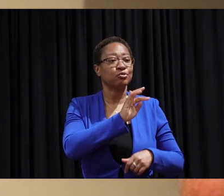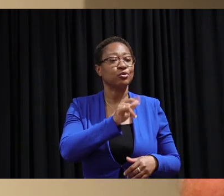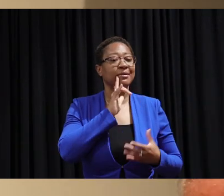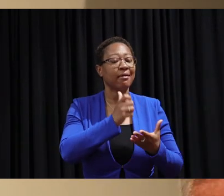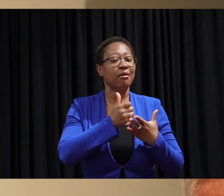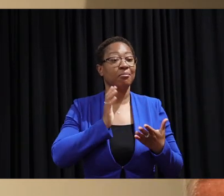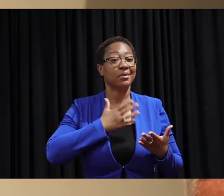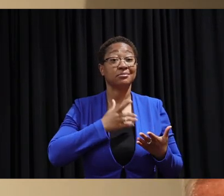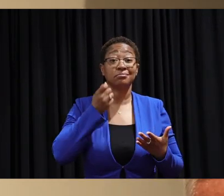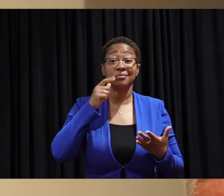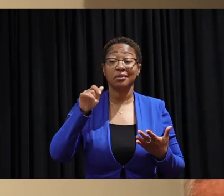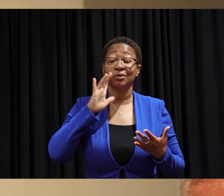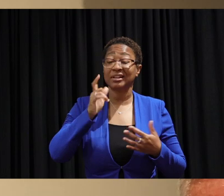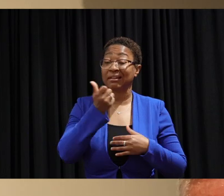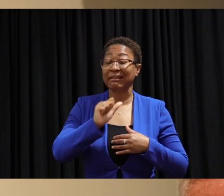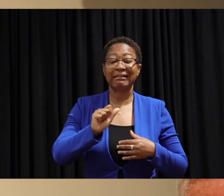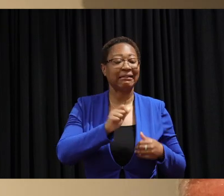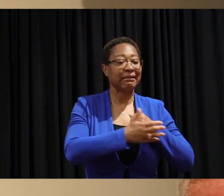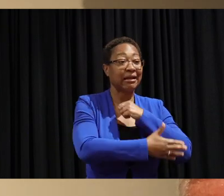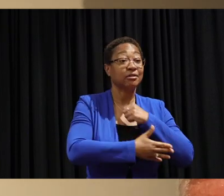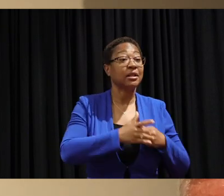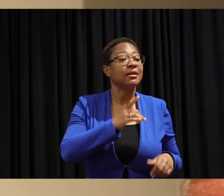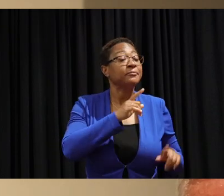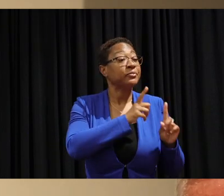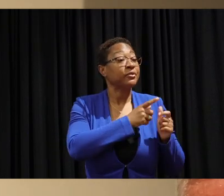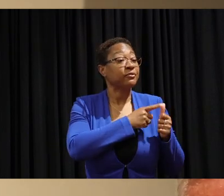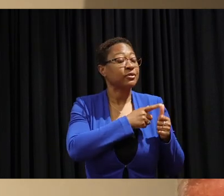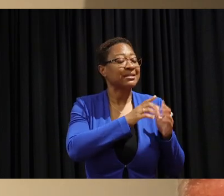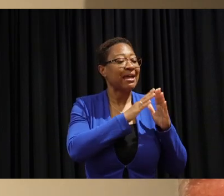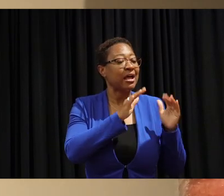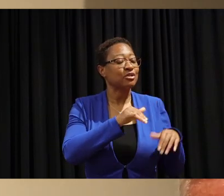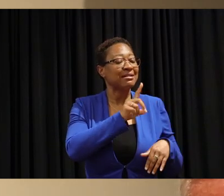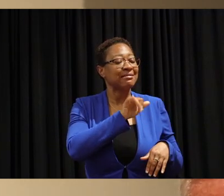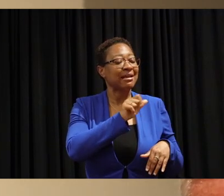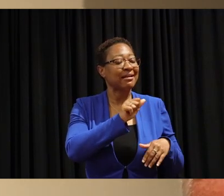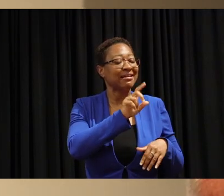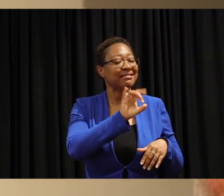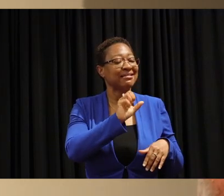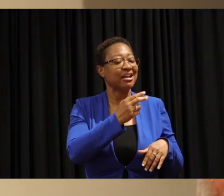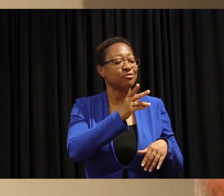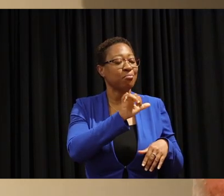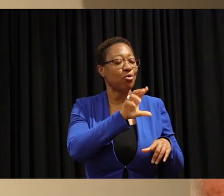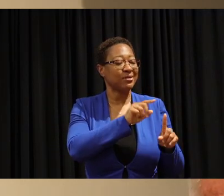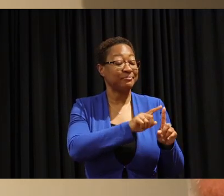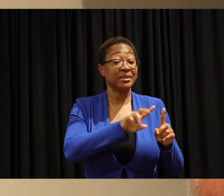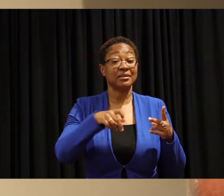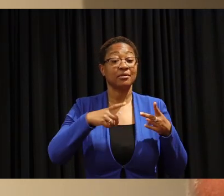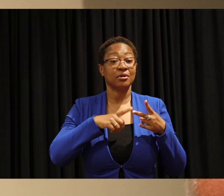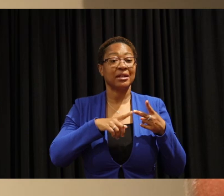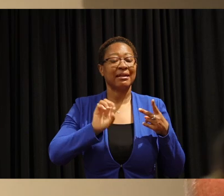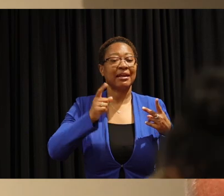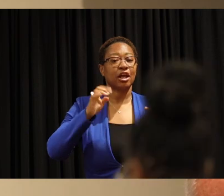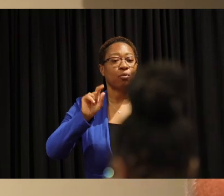across any county. The first tool is a housing data dashboard. The second tool we created was actually an